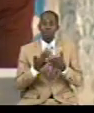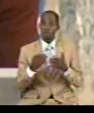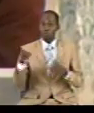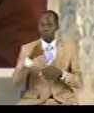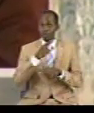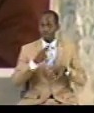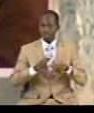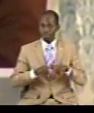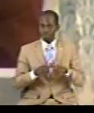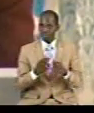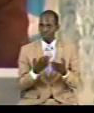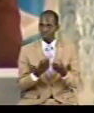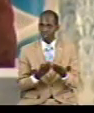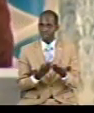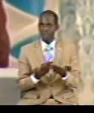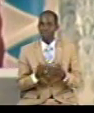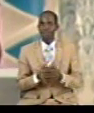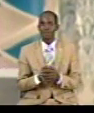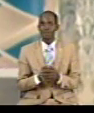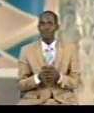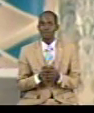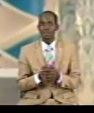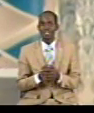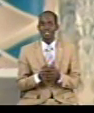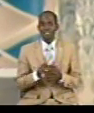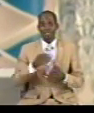Before you sit down, Baba is not here alone.